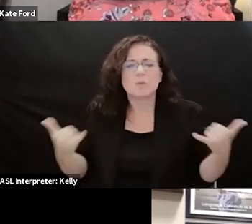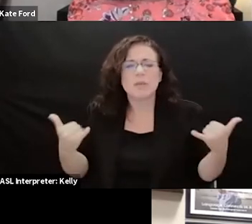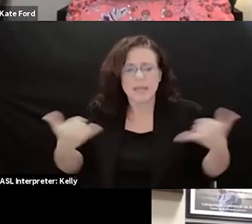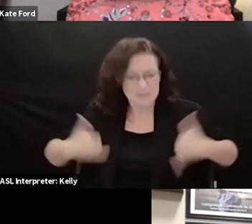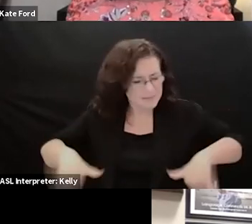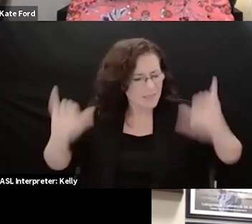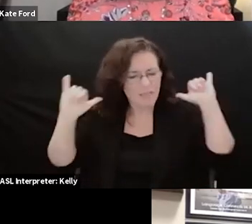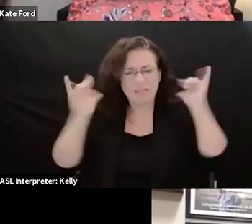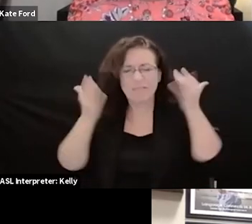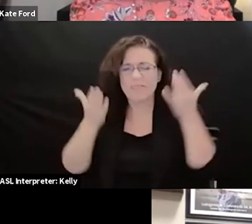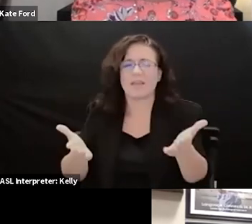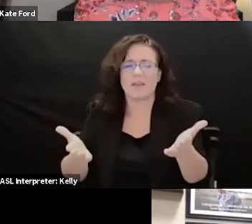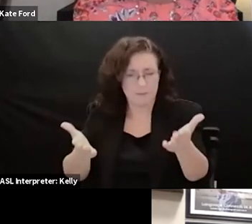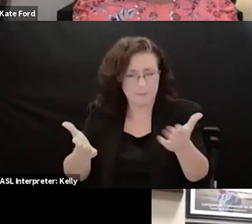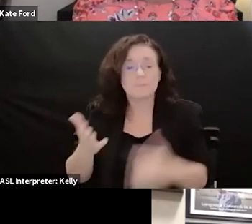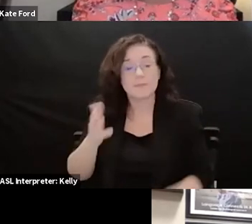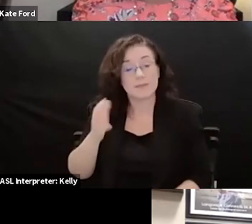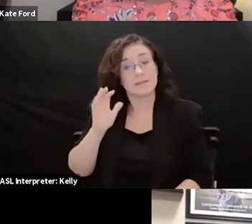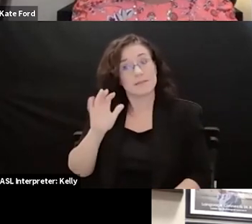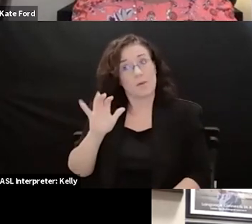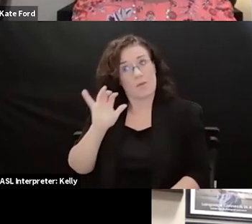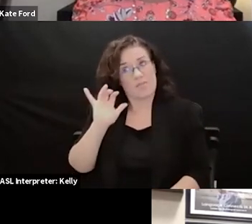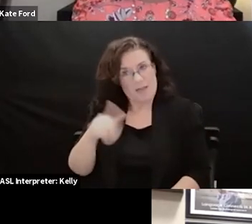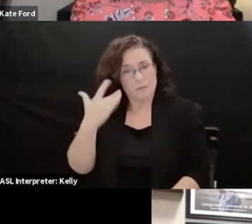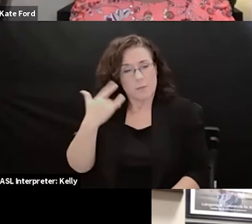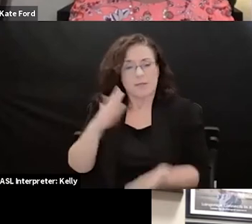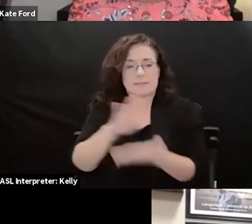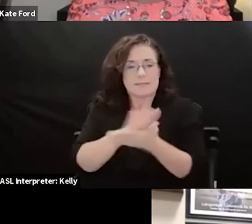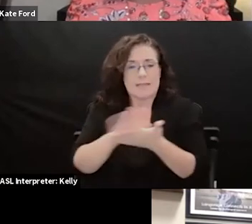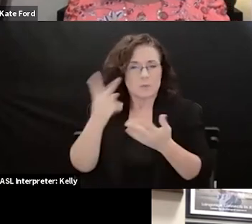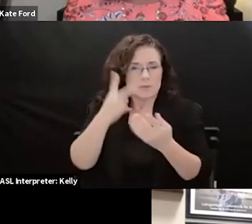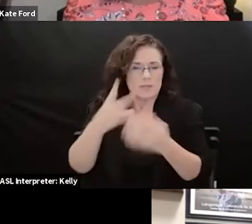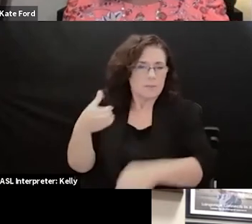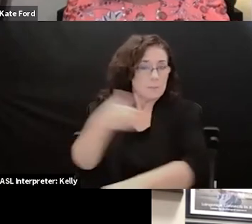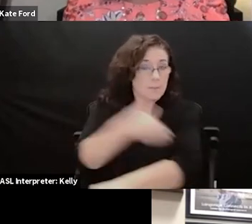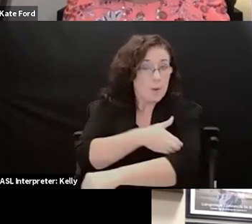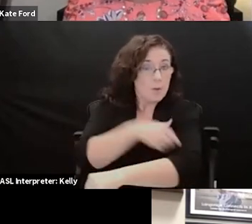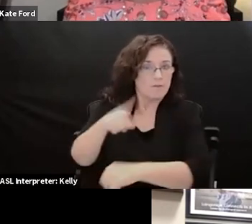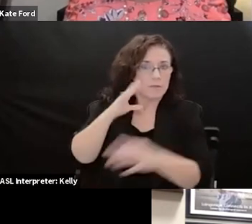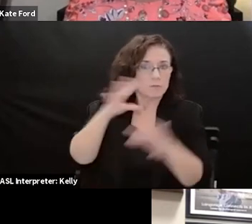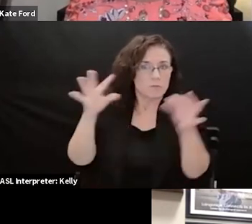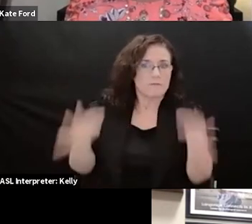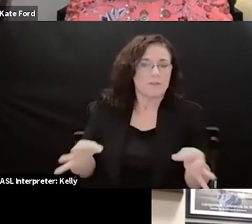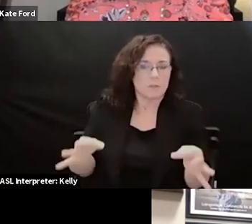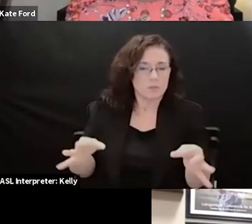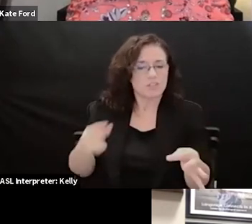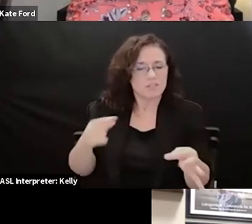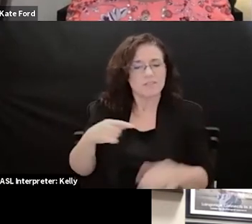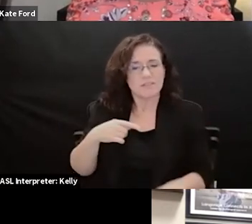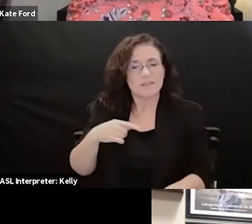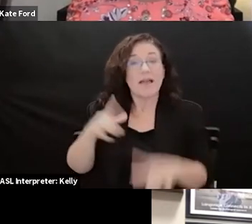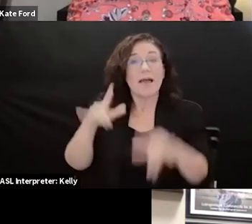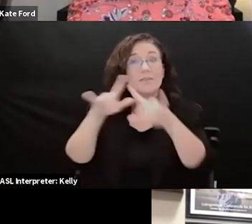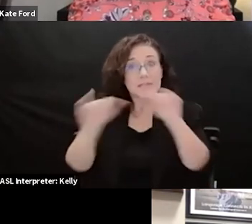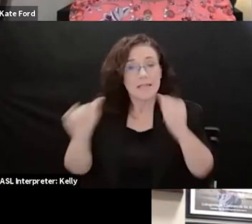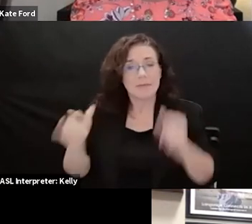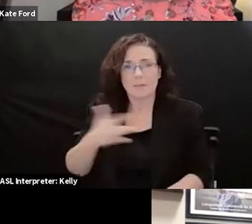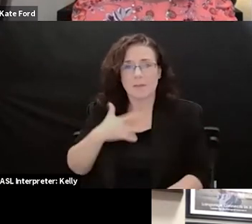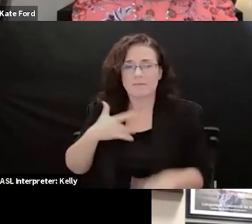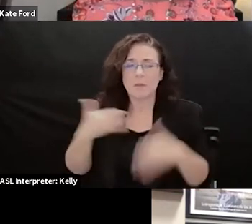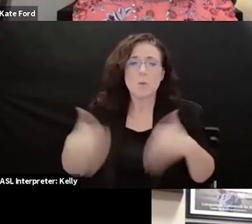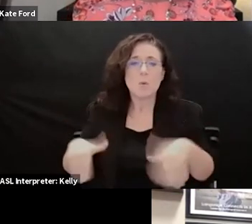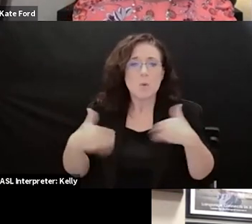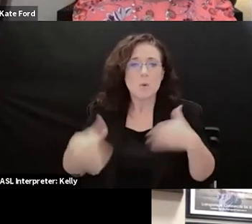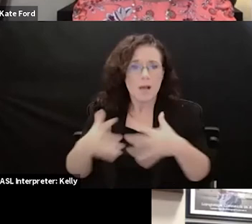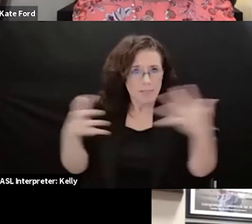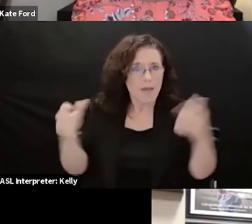see the power of this resolution it makes me proud to support it but also humbled to know how much work continues and